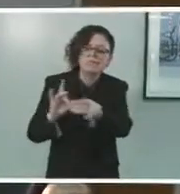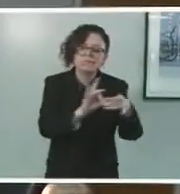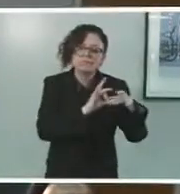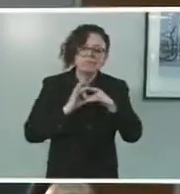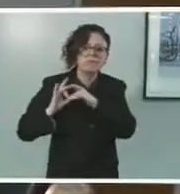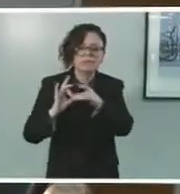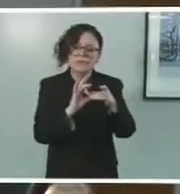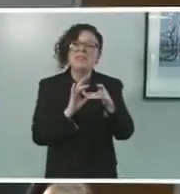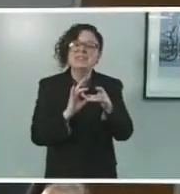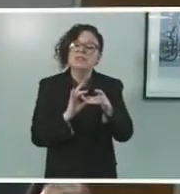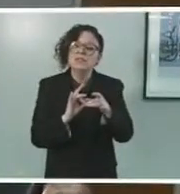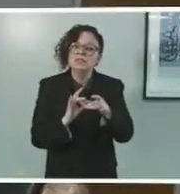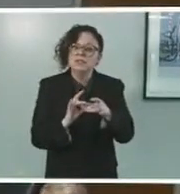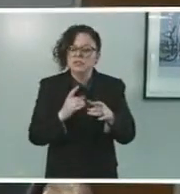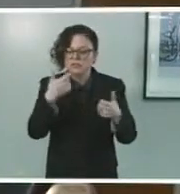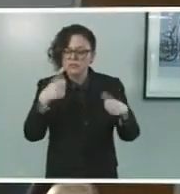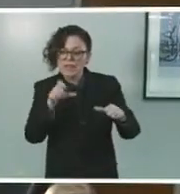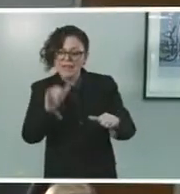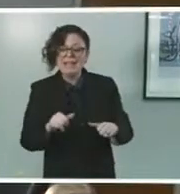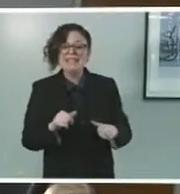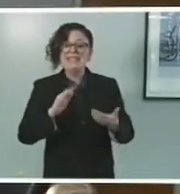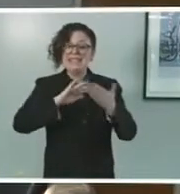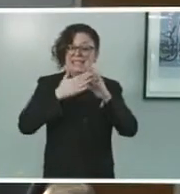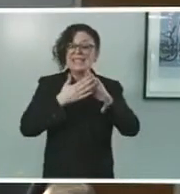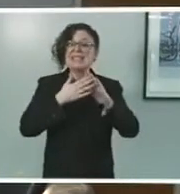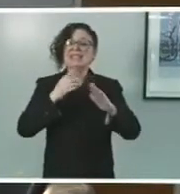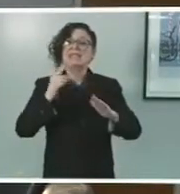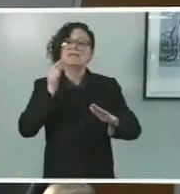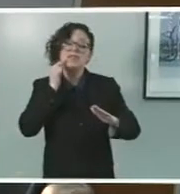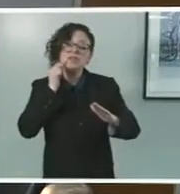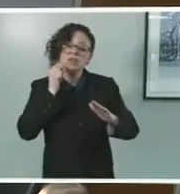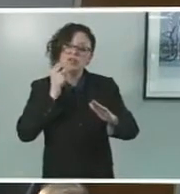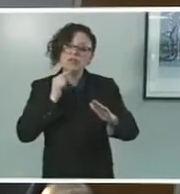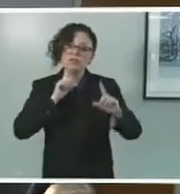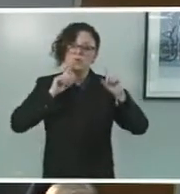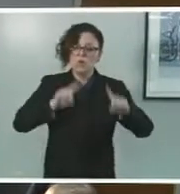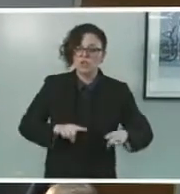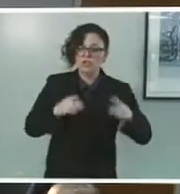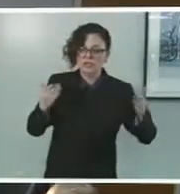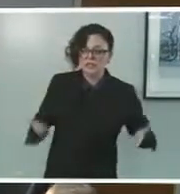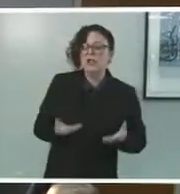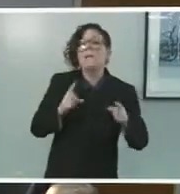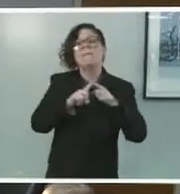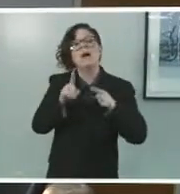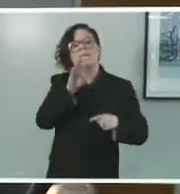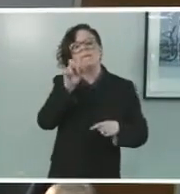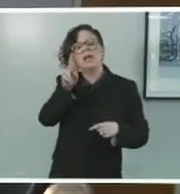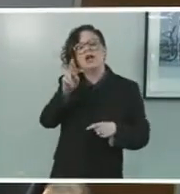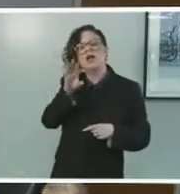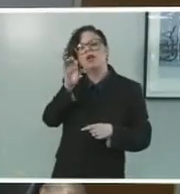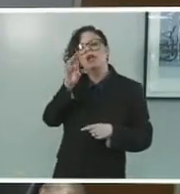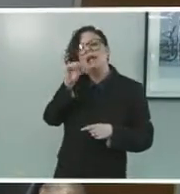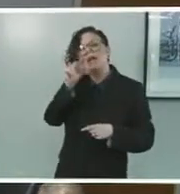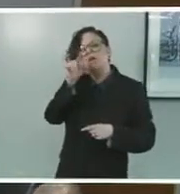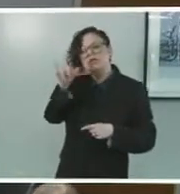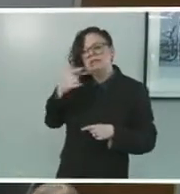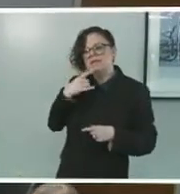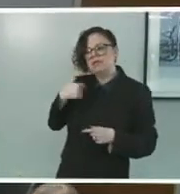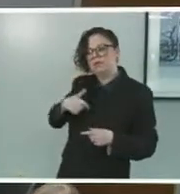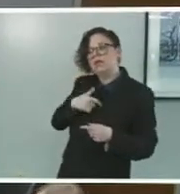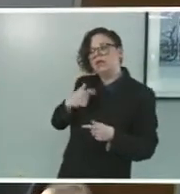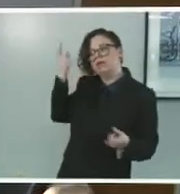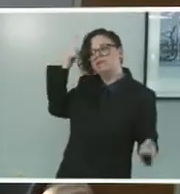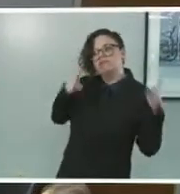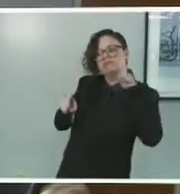San Antonio's order is for San Antonio, but because Bexar County's basically mirrors it, it means all the other cities within the county are covered as